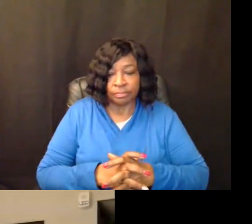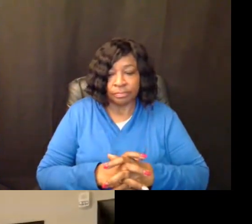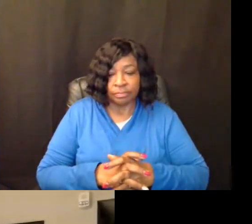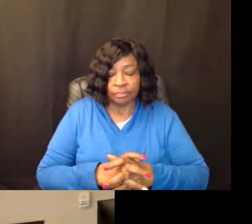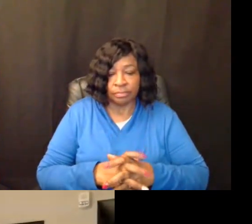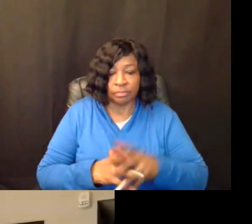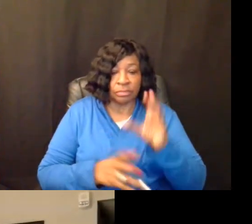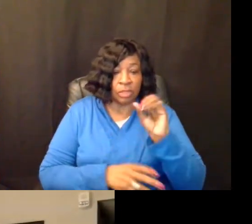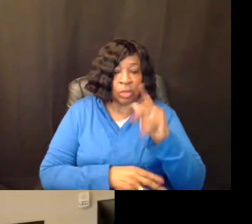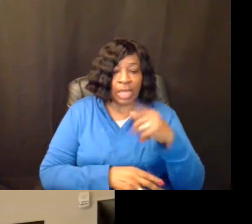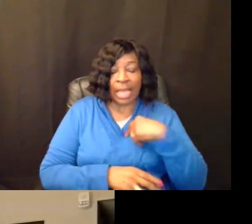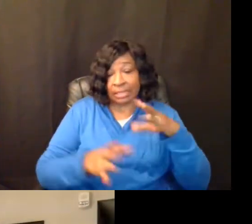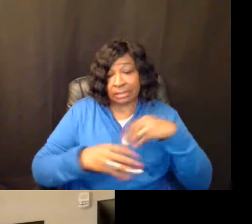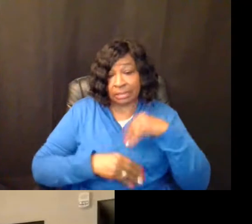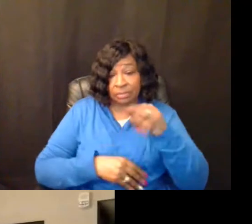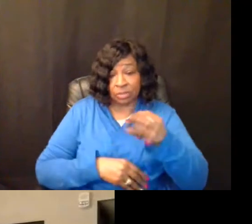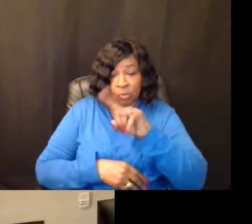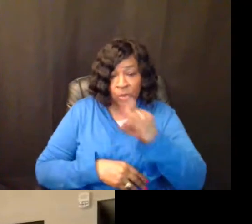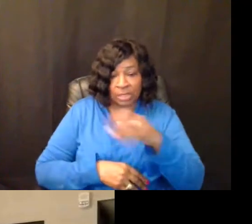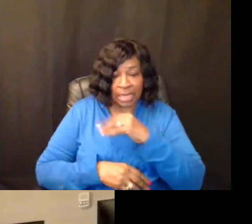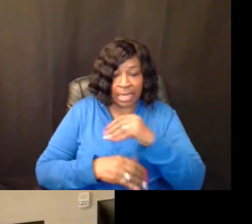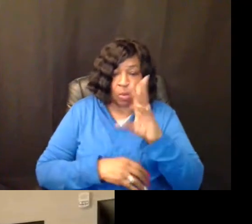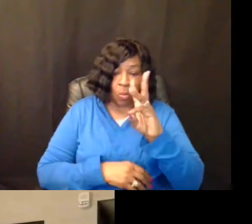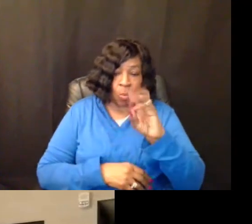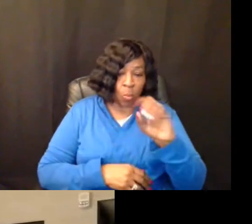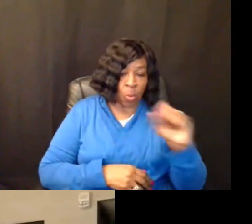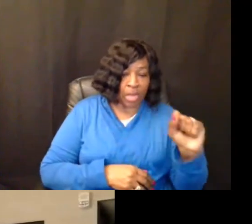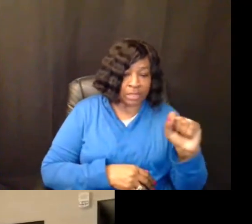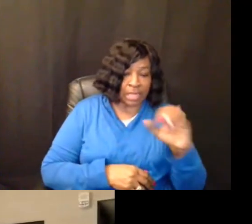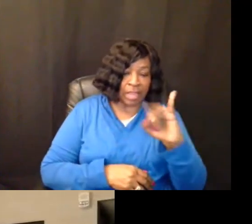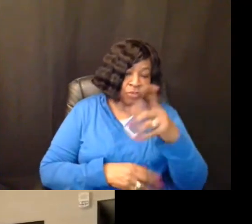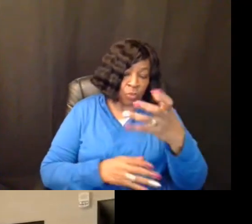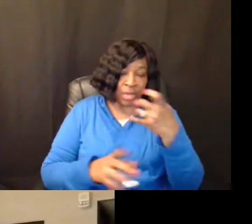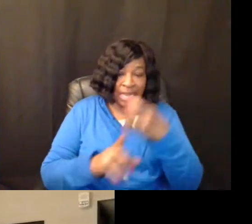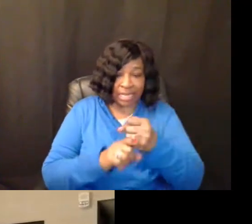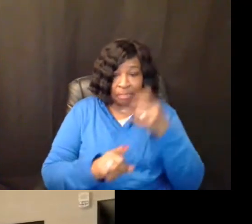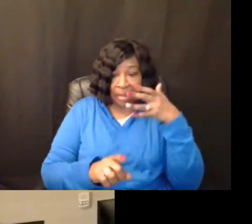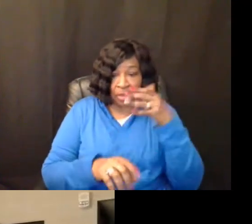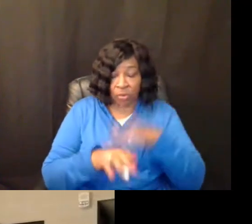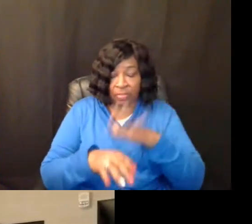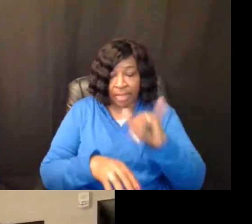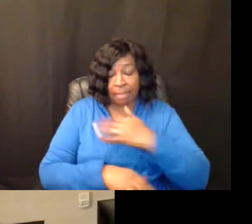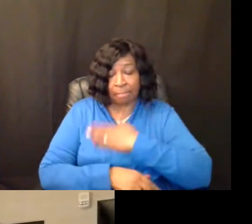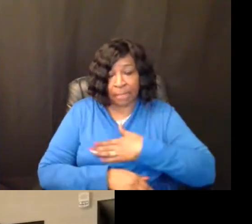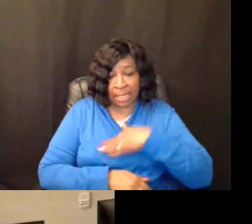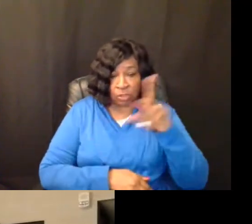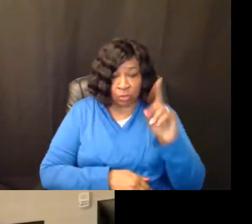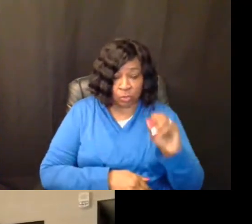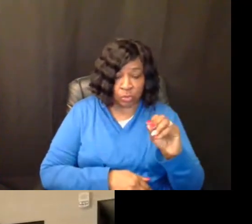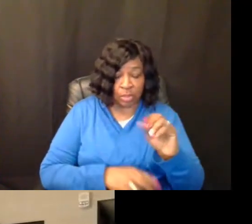I'll take this question, and then Wes, if you want to expand upon it, please do. But